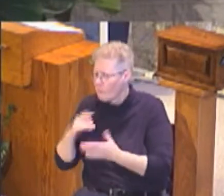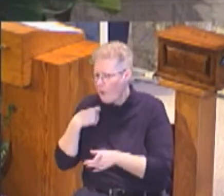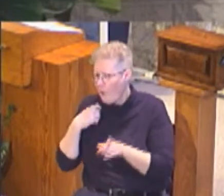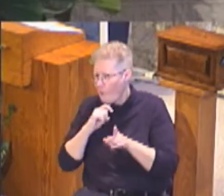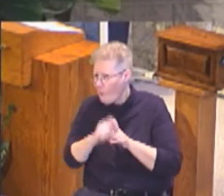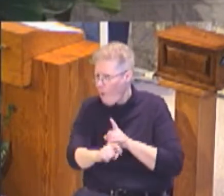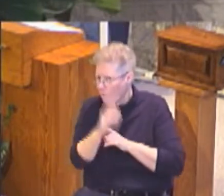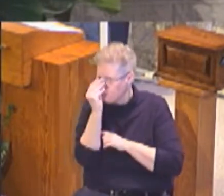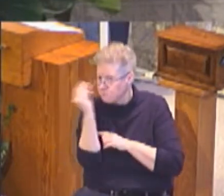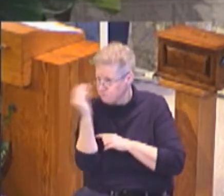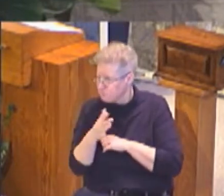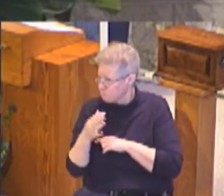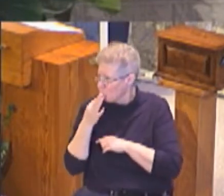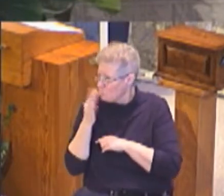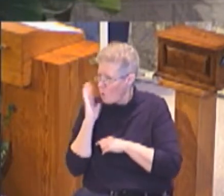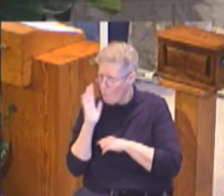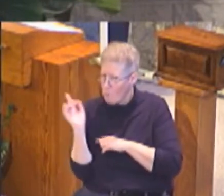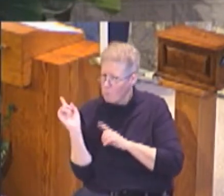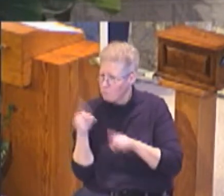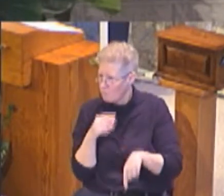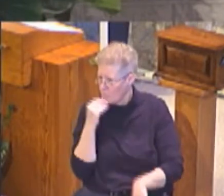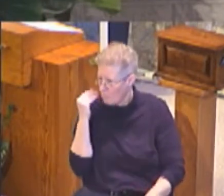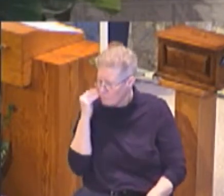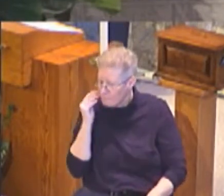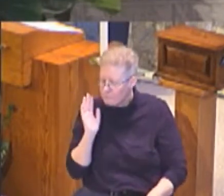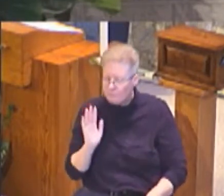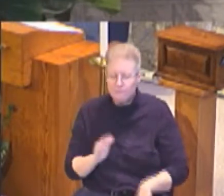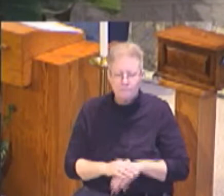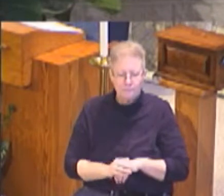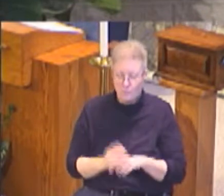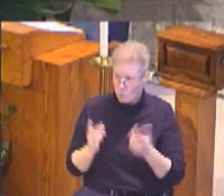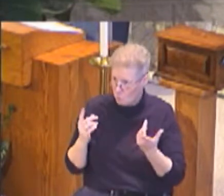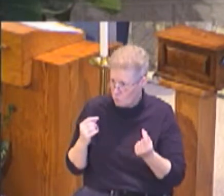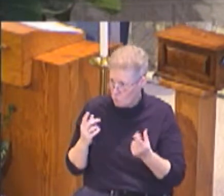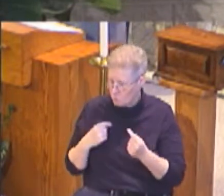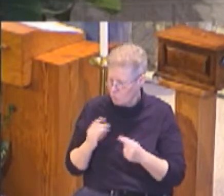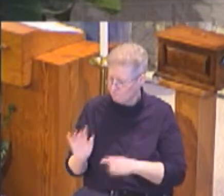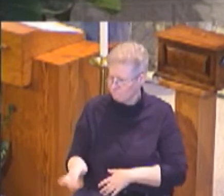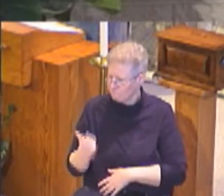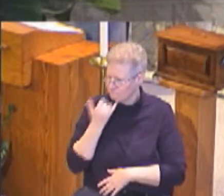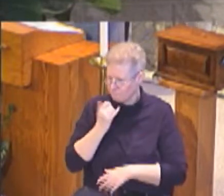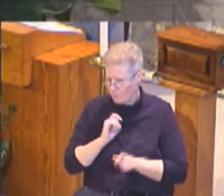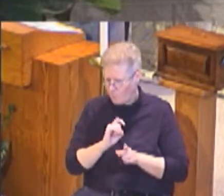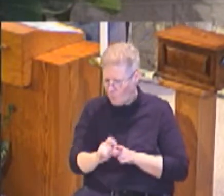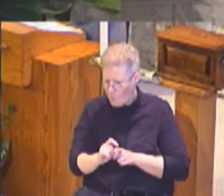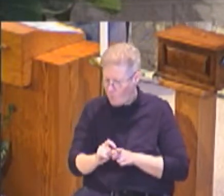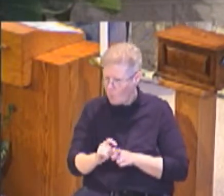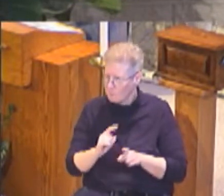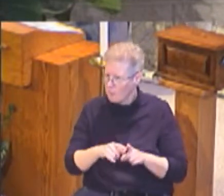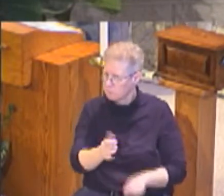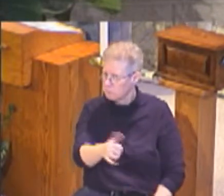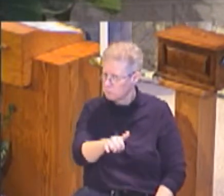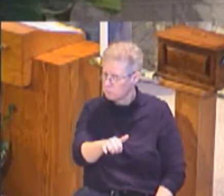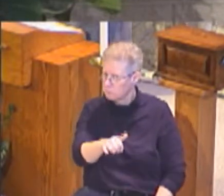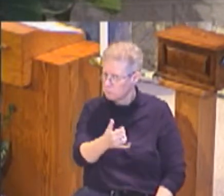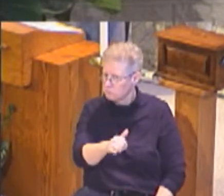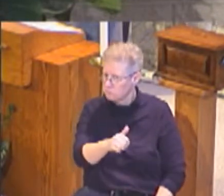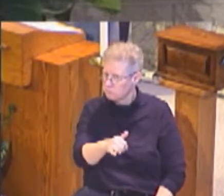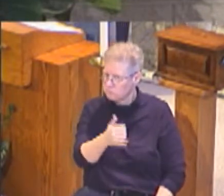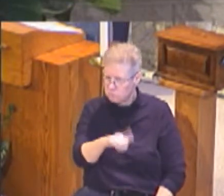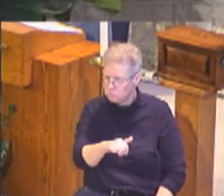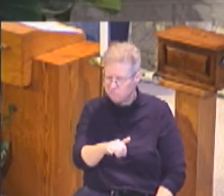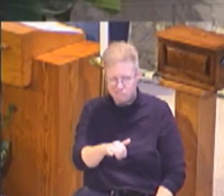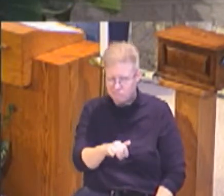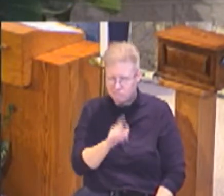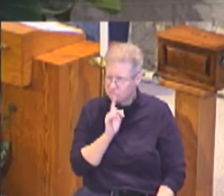on his way home soon. So he called her, but there was no answer. Rang and rang